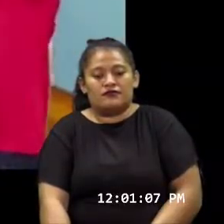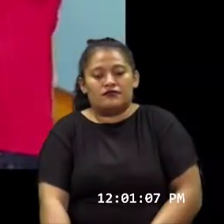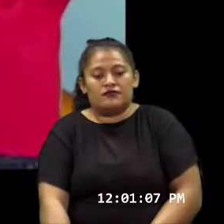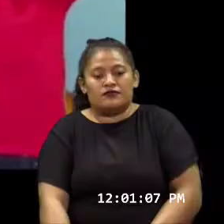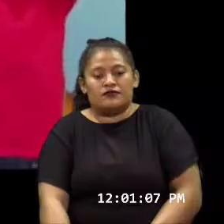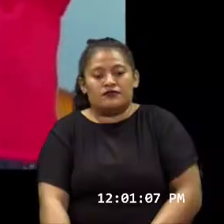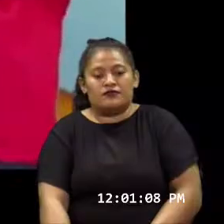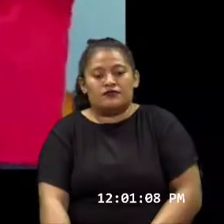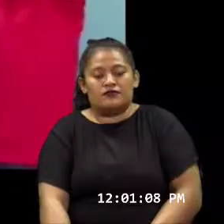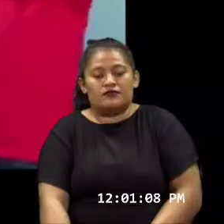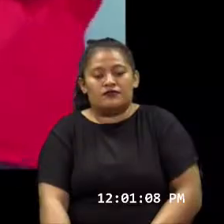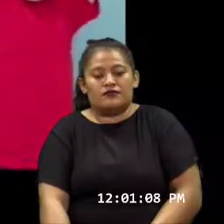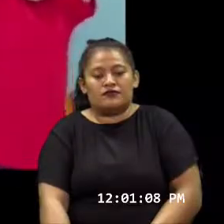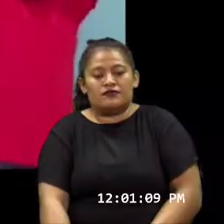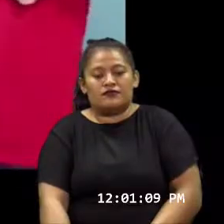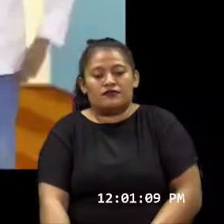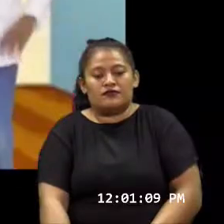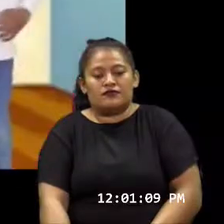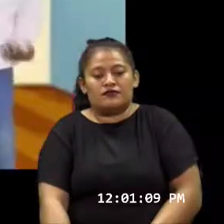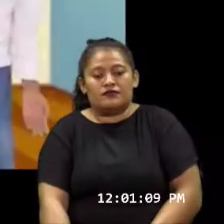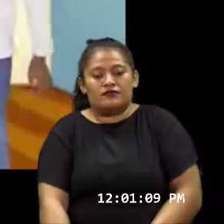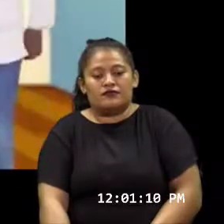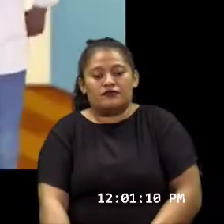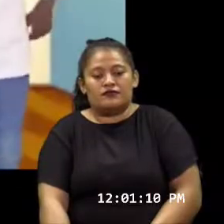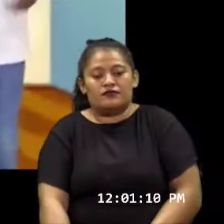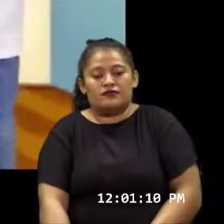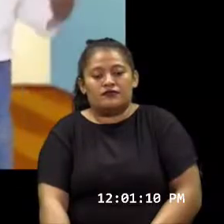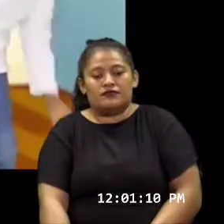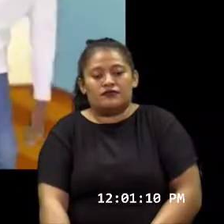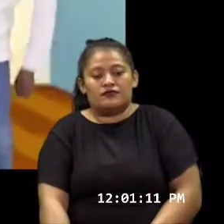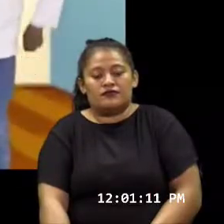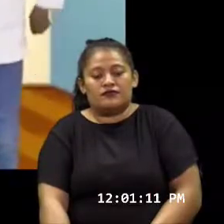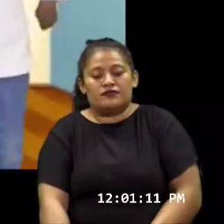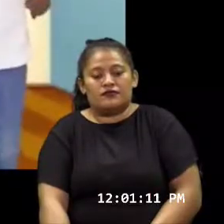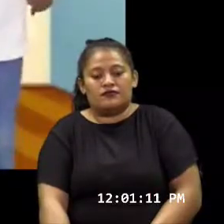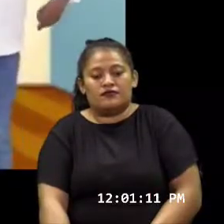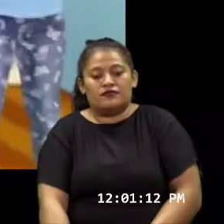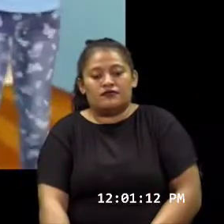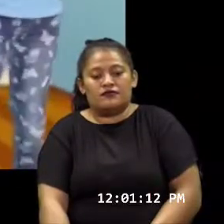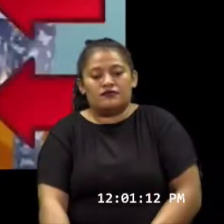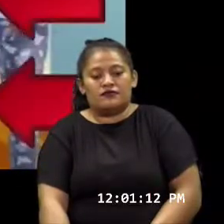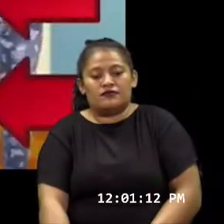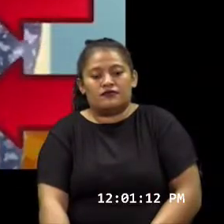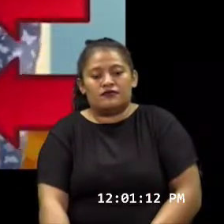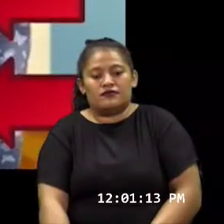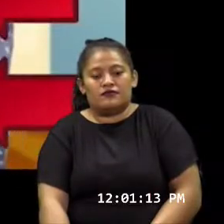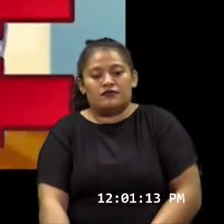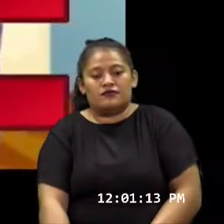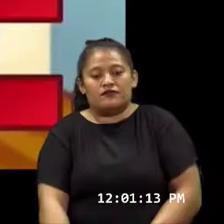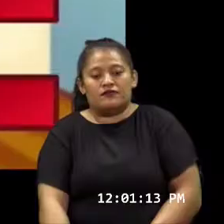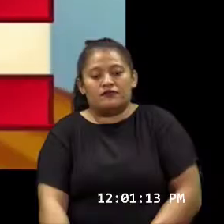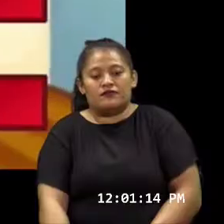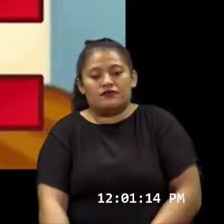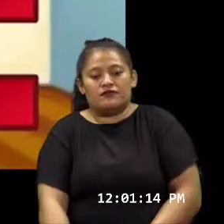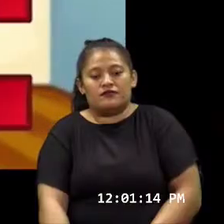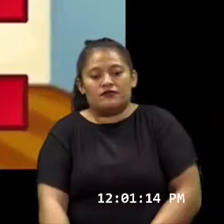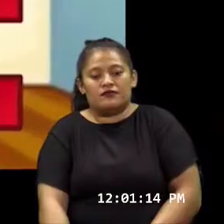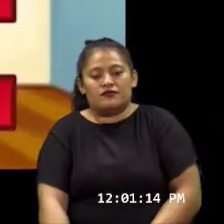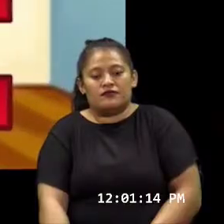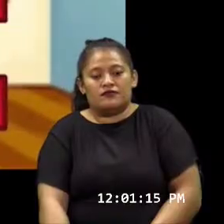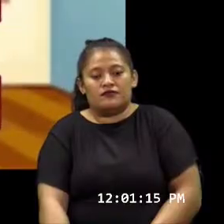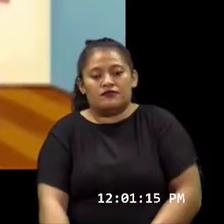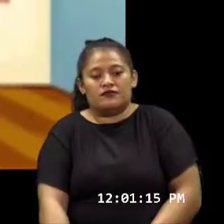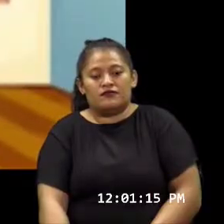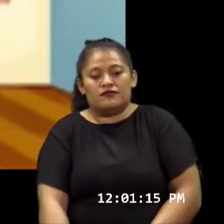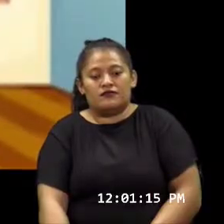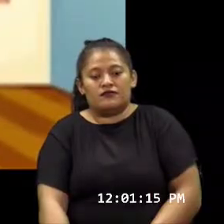the paragraph song. It's the paragraph song. Hey, hey, hey, hey. Do the paragraph slide. The paragraph